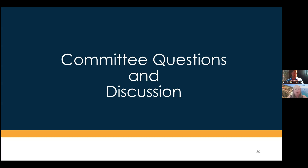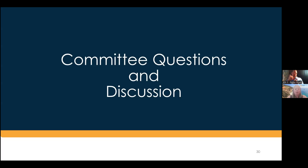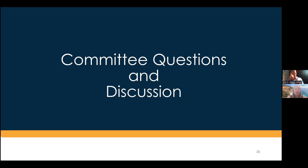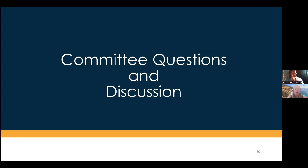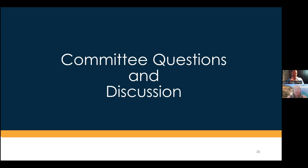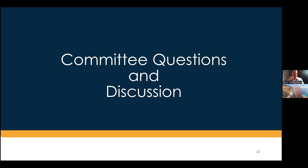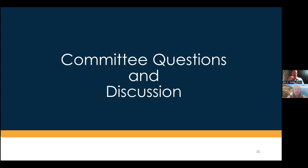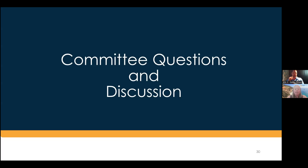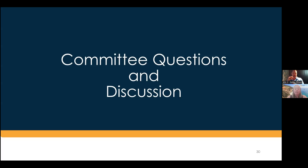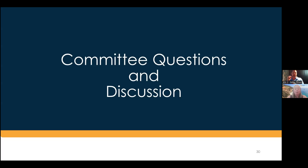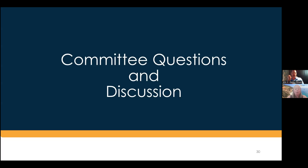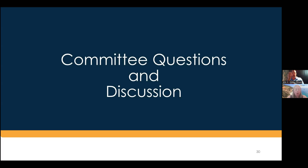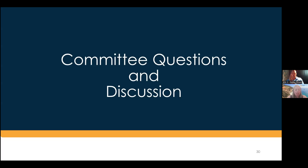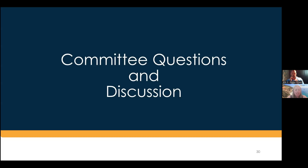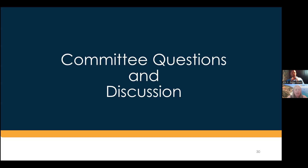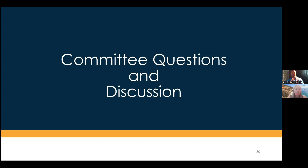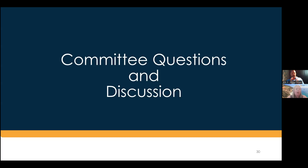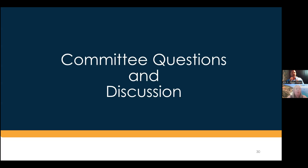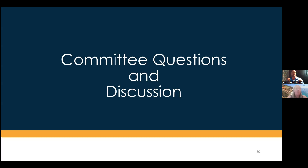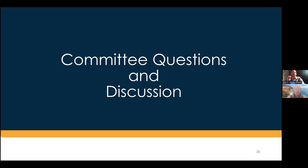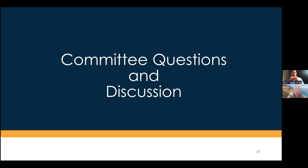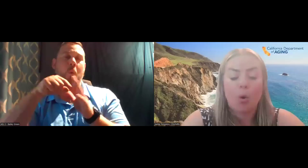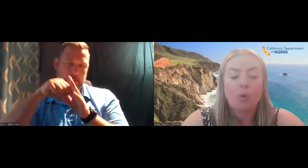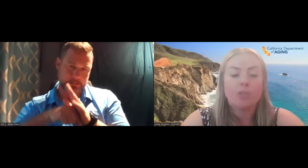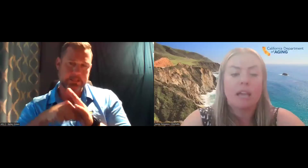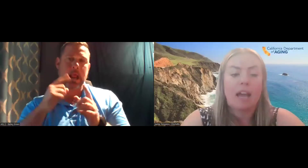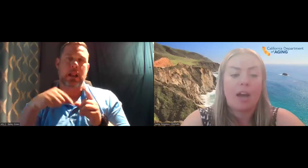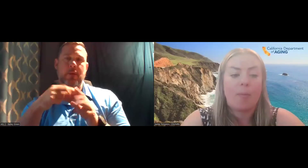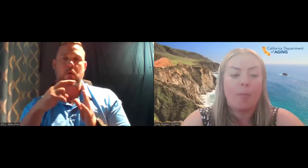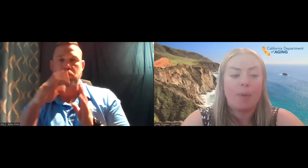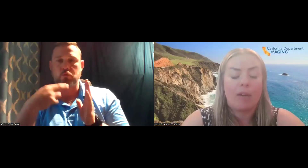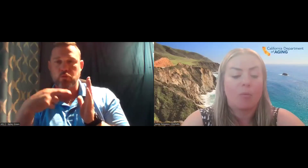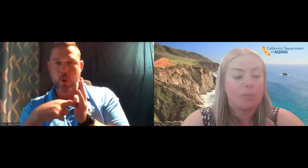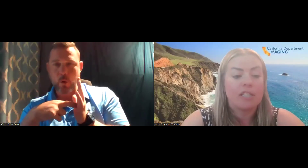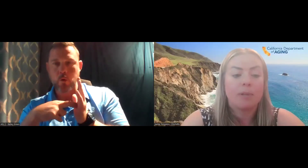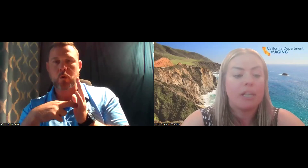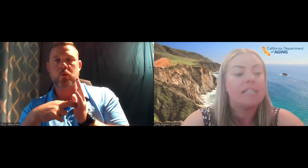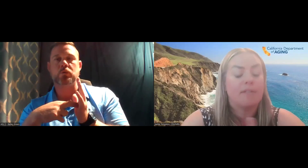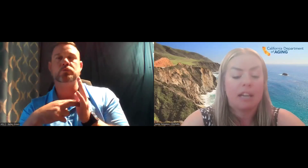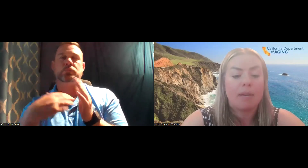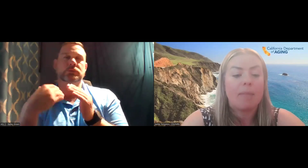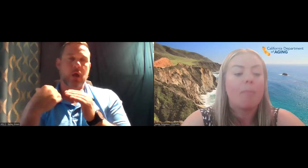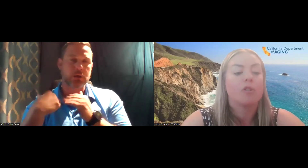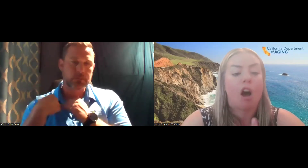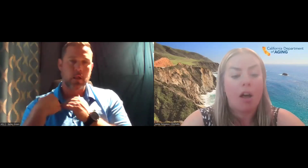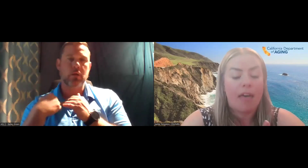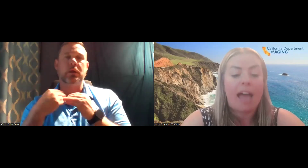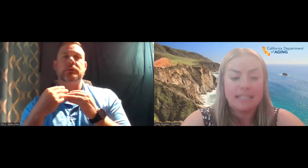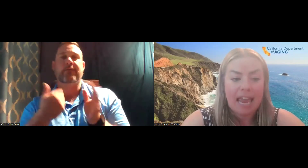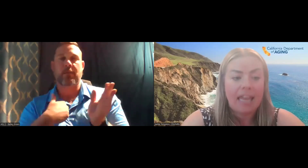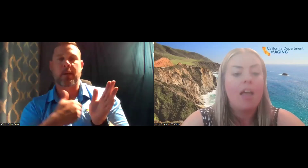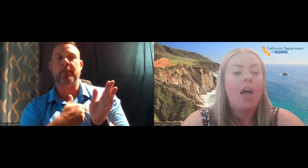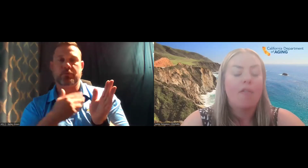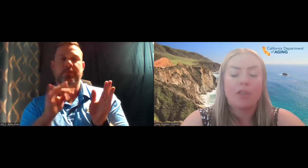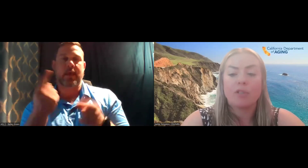MPA stakeholder committees in a little bit more detail about the roles and responsibilities of the committee members on